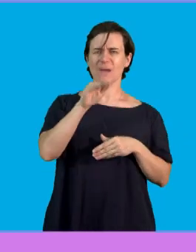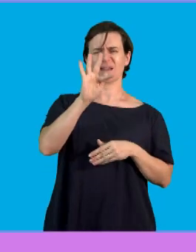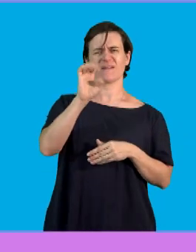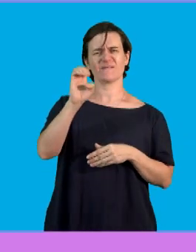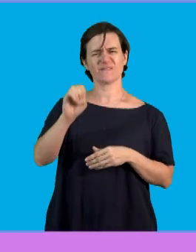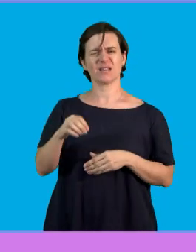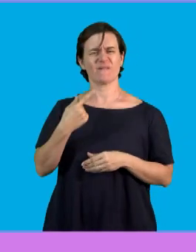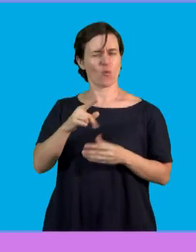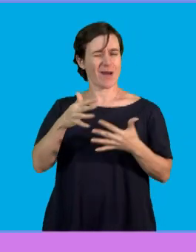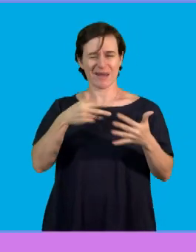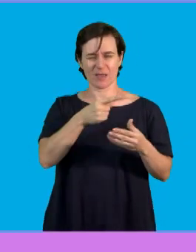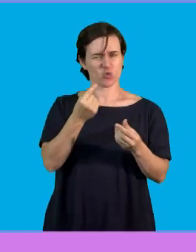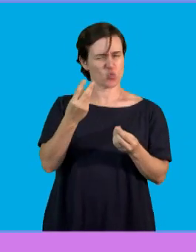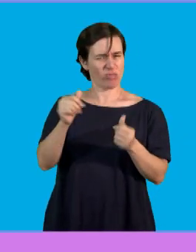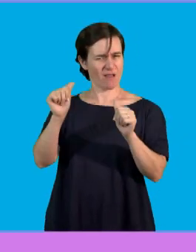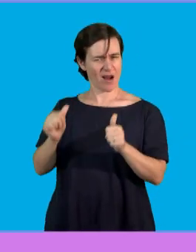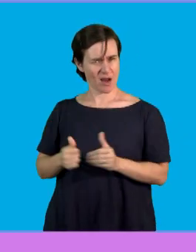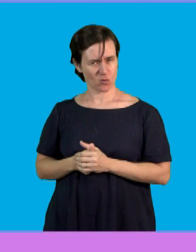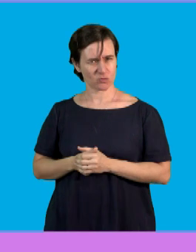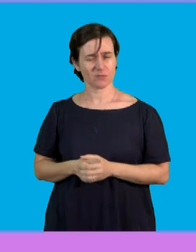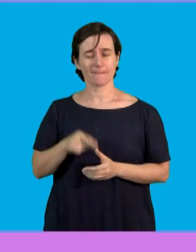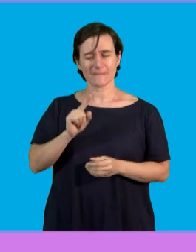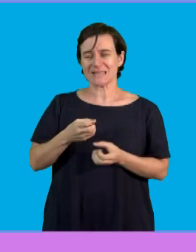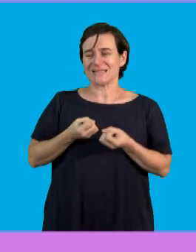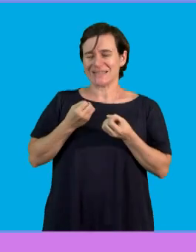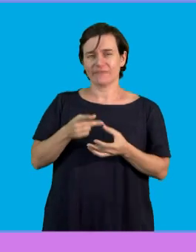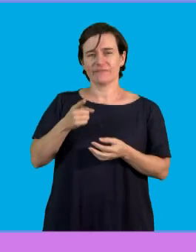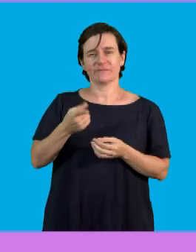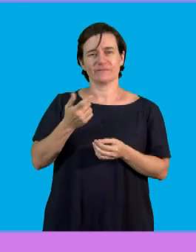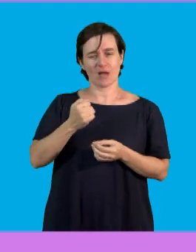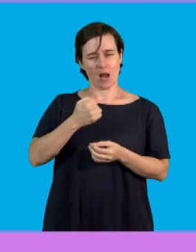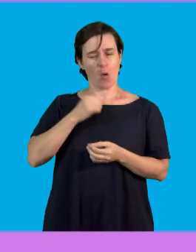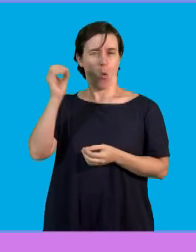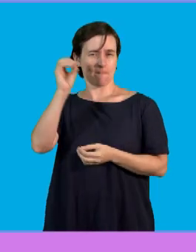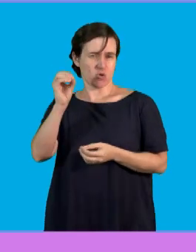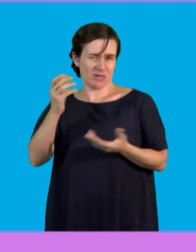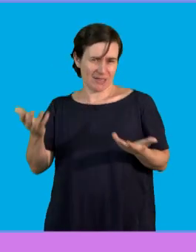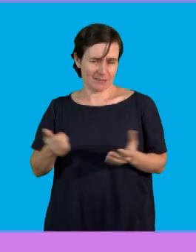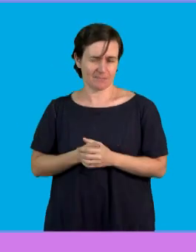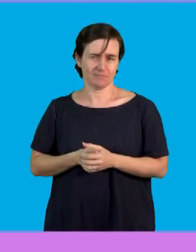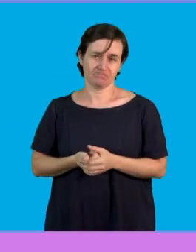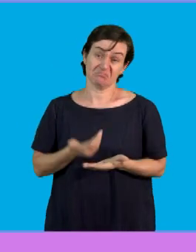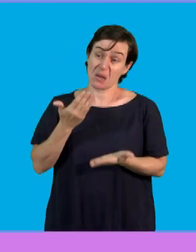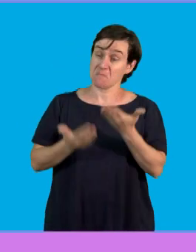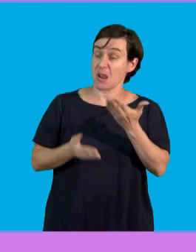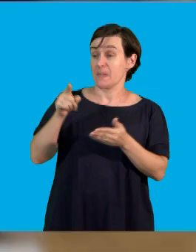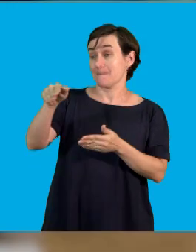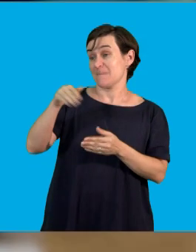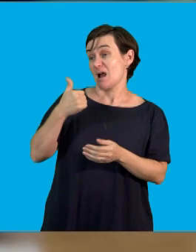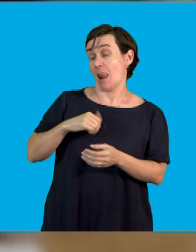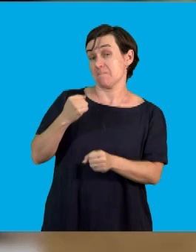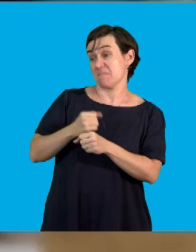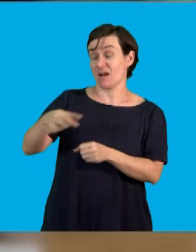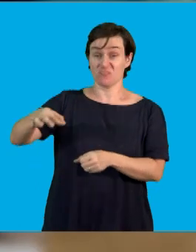Remember, here they want you to give them their own opinion. So the reason here, it could be the banks want to make a profit. So with